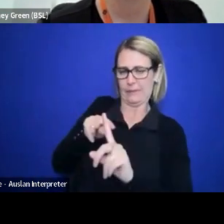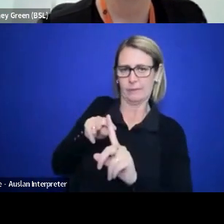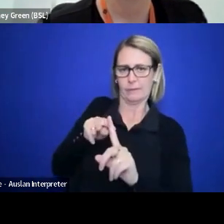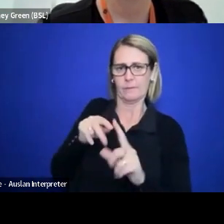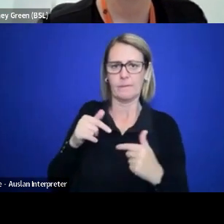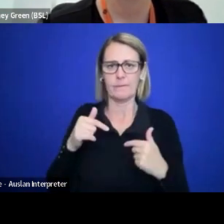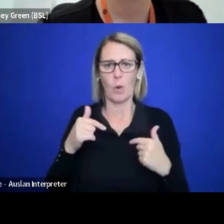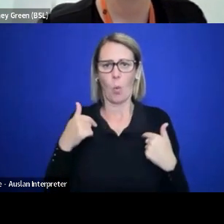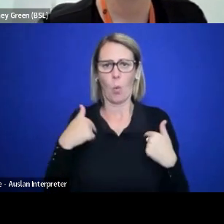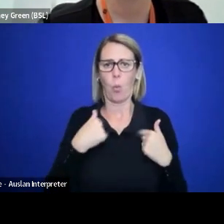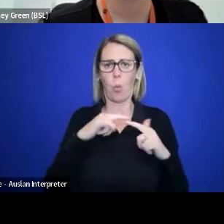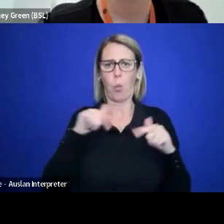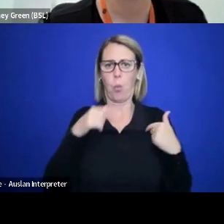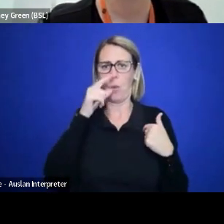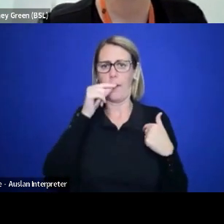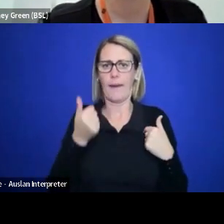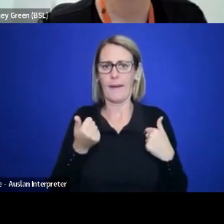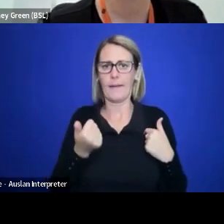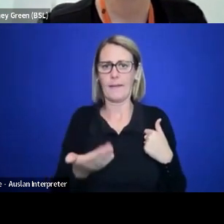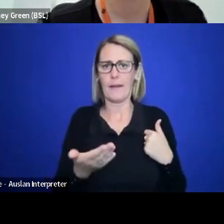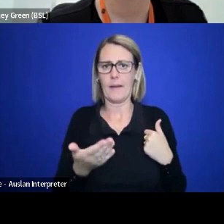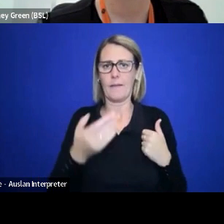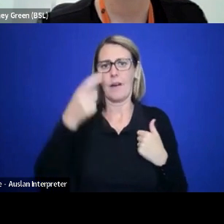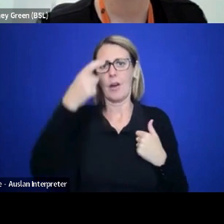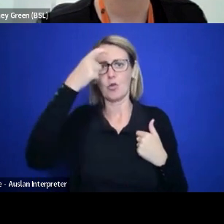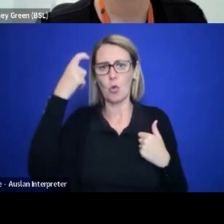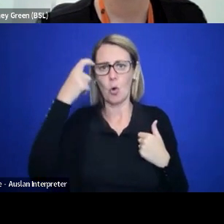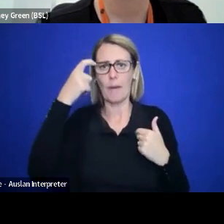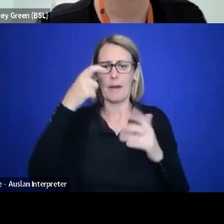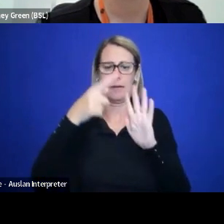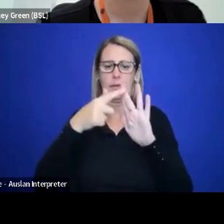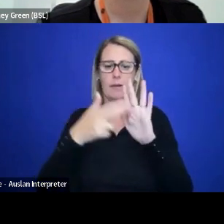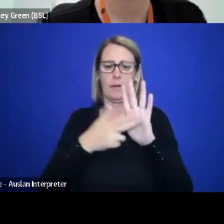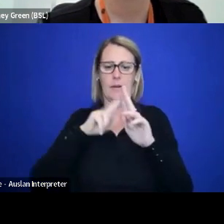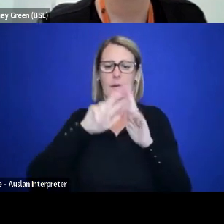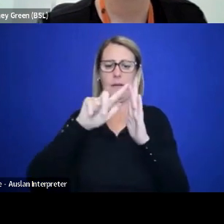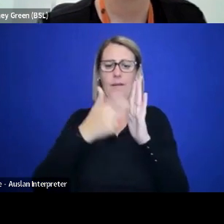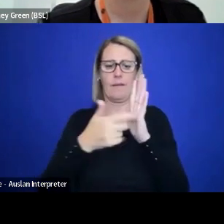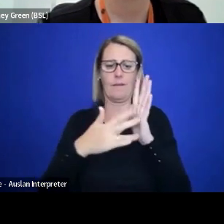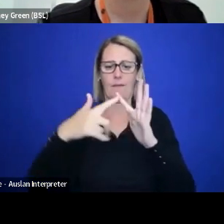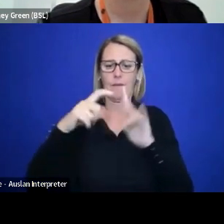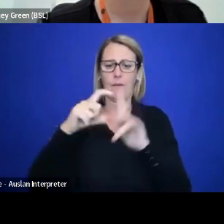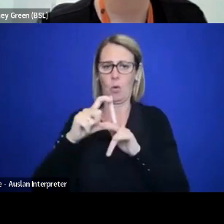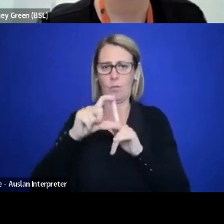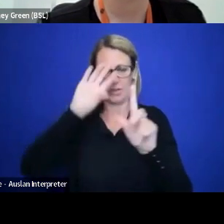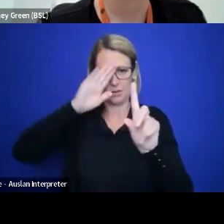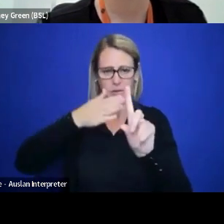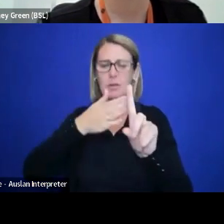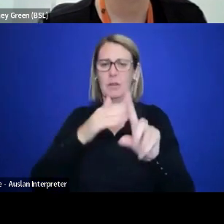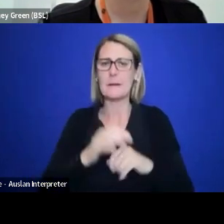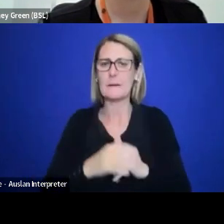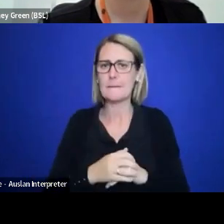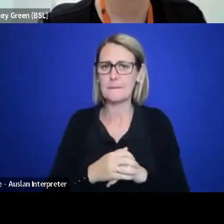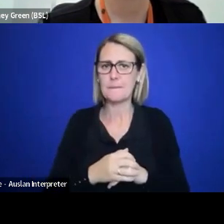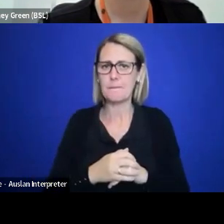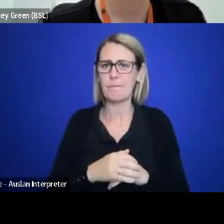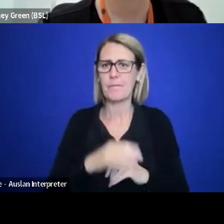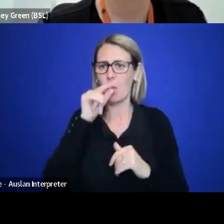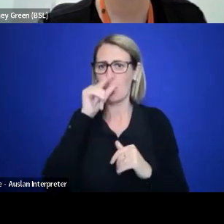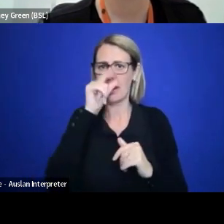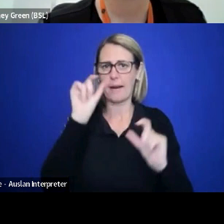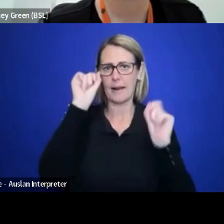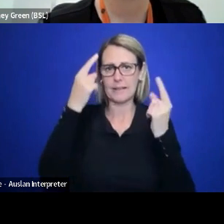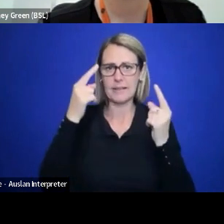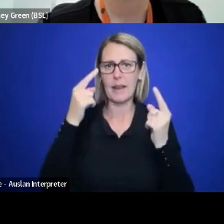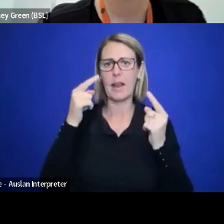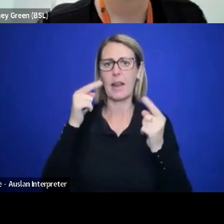can apply a trauma-informed lens to the work that we're doing with young people and understand their experiences through